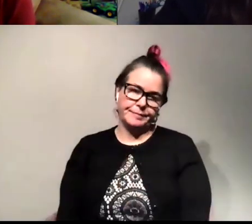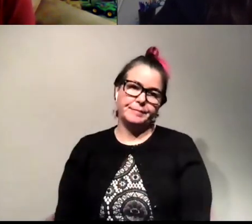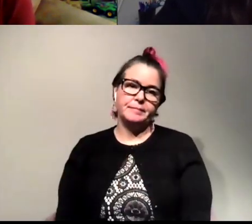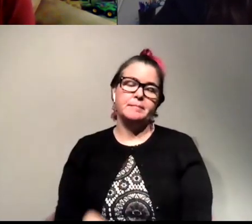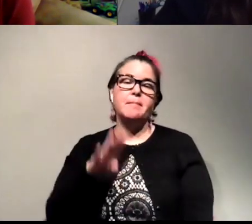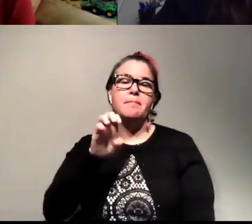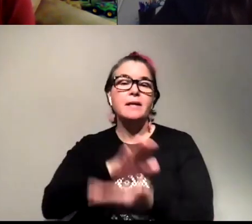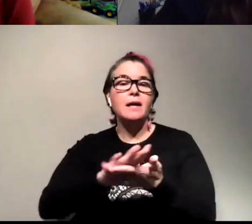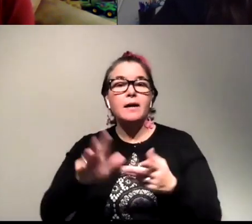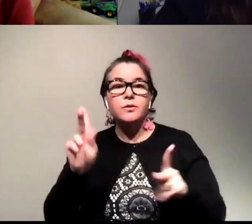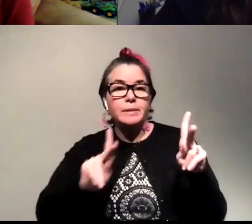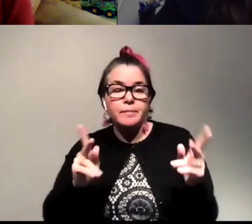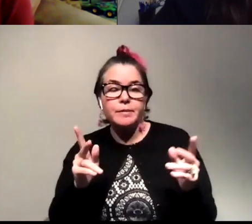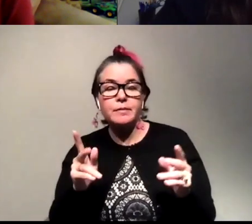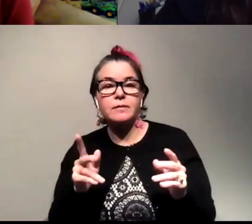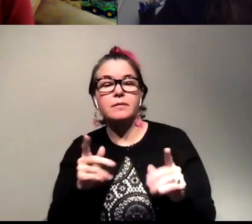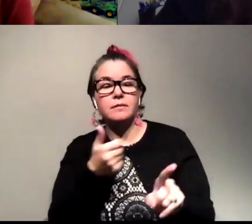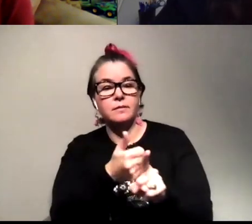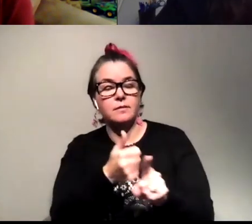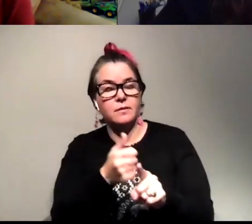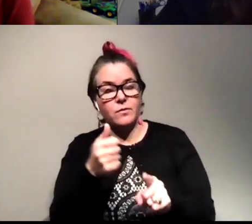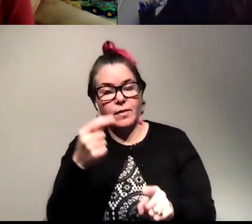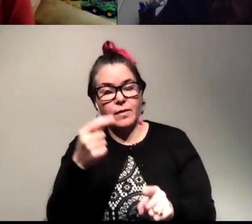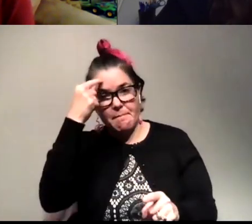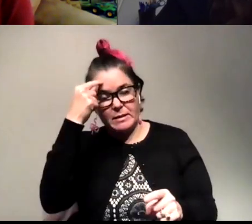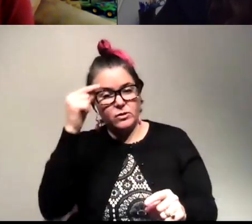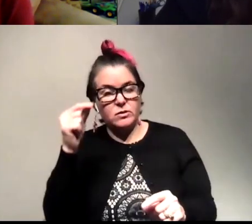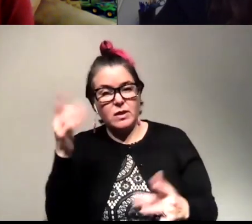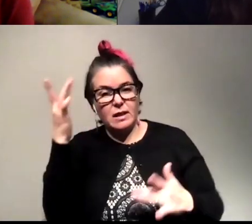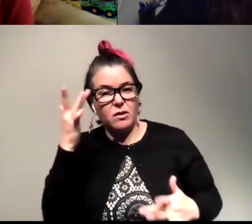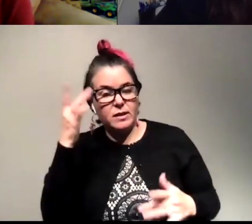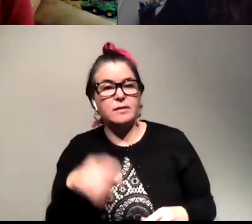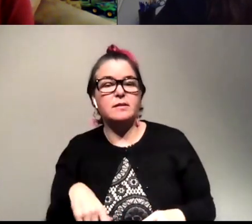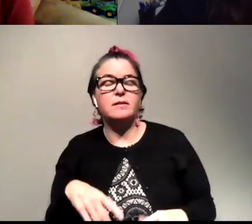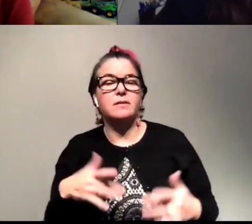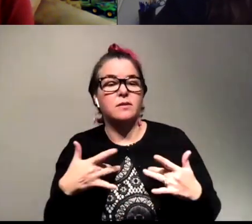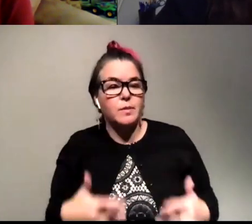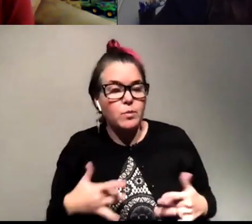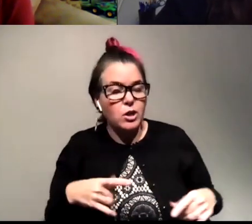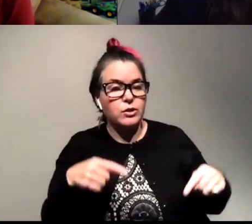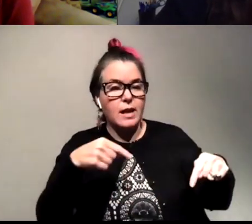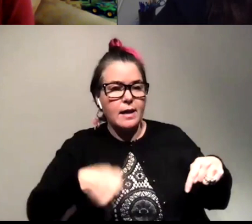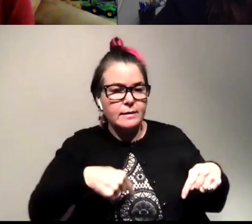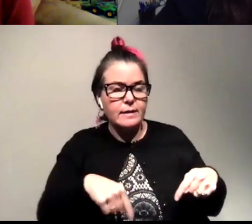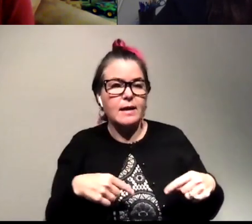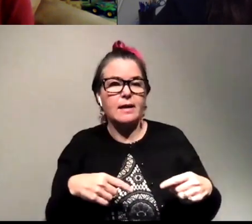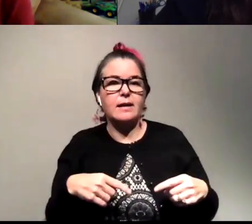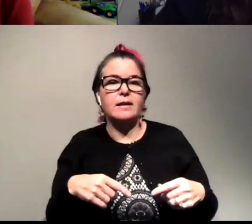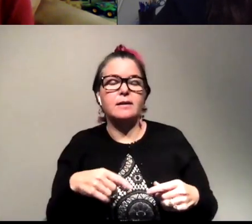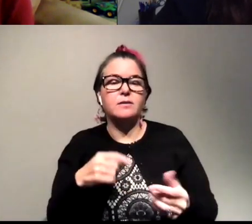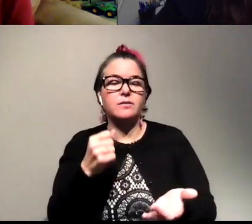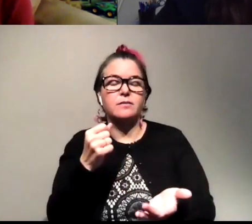kind to people with mental illness. Be kind to people with depression, anxiety, and substance